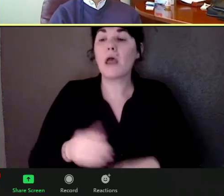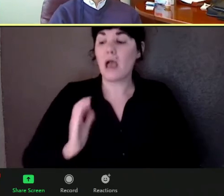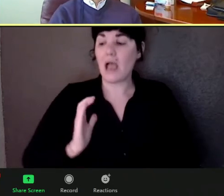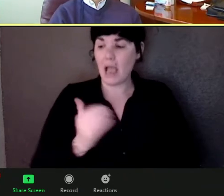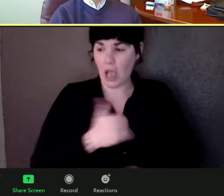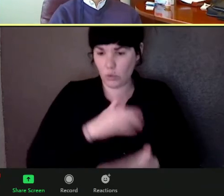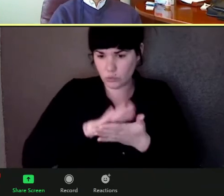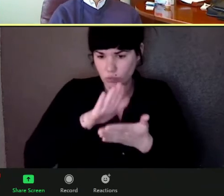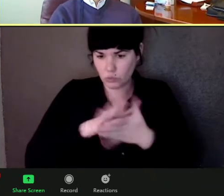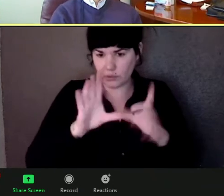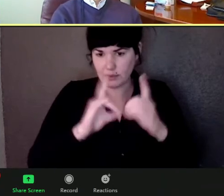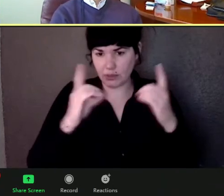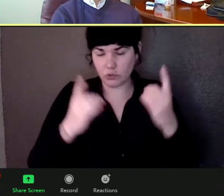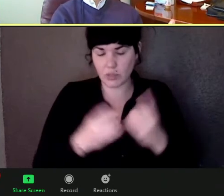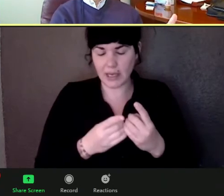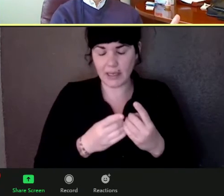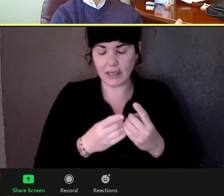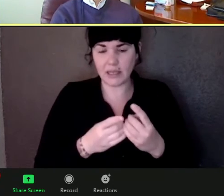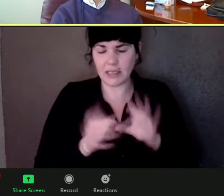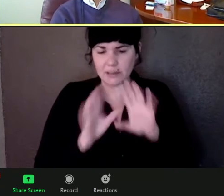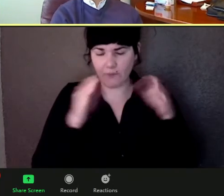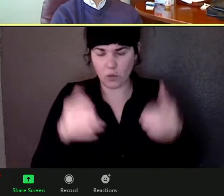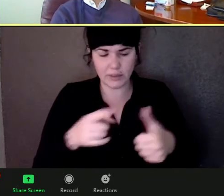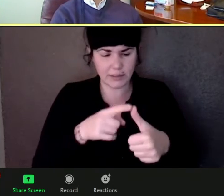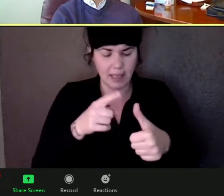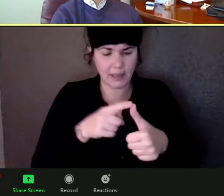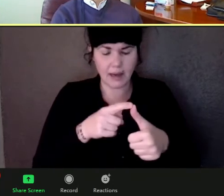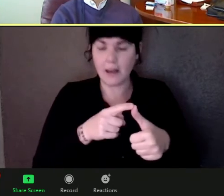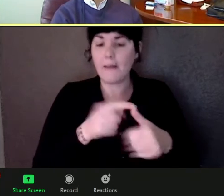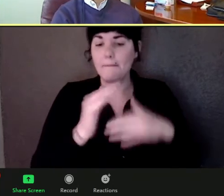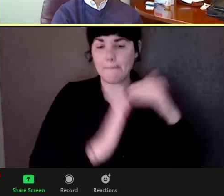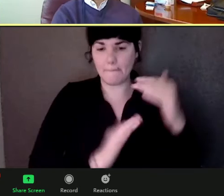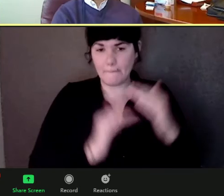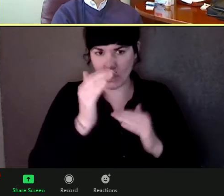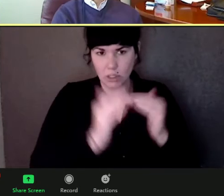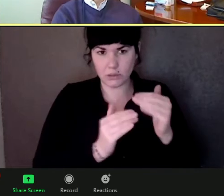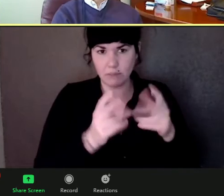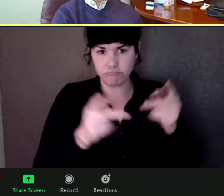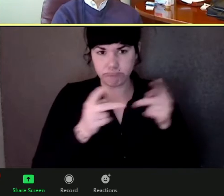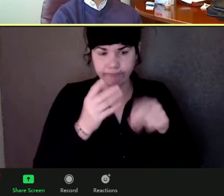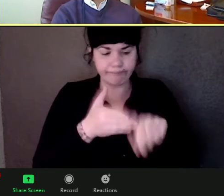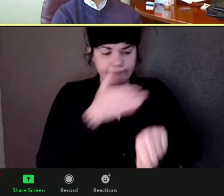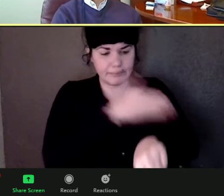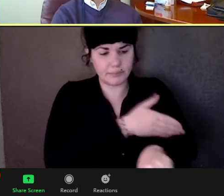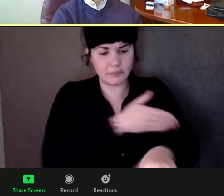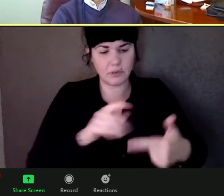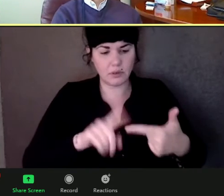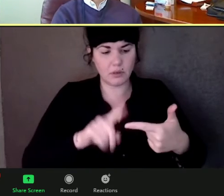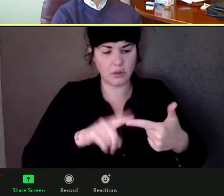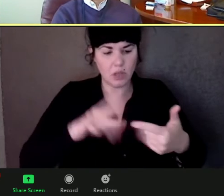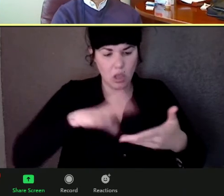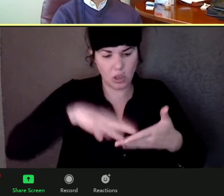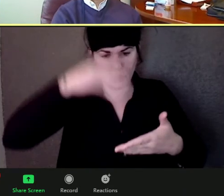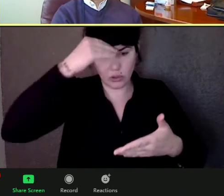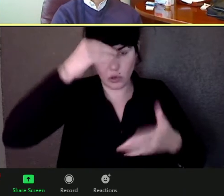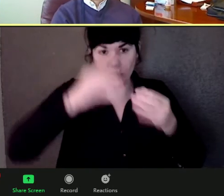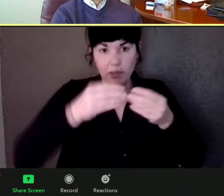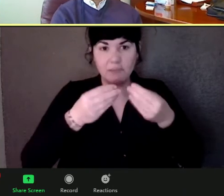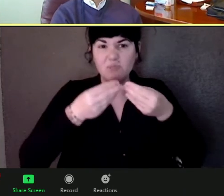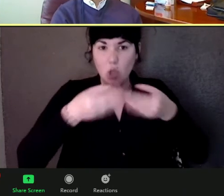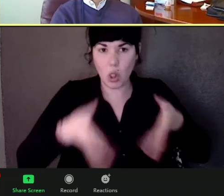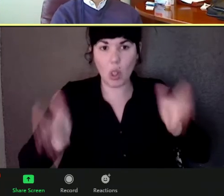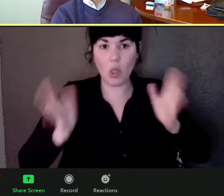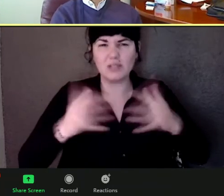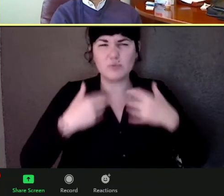facility improvements, they're looking at learning loss or learning recovery efforts, which are the wraparound services, the support for kids,